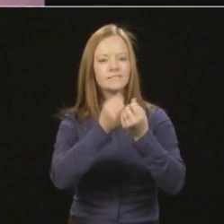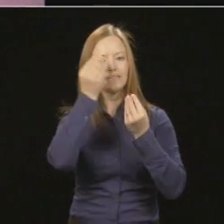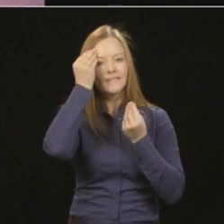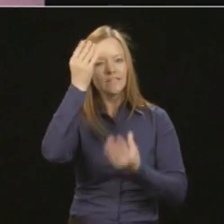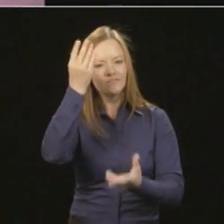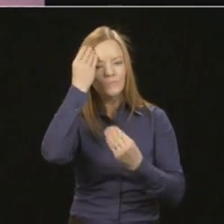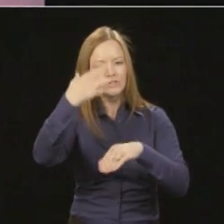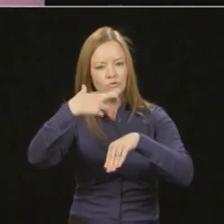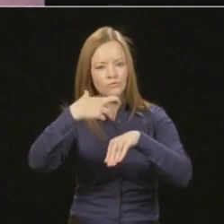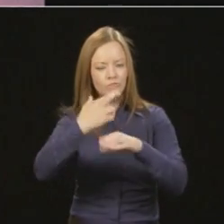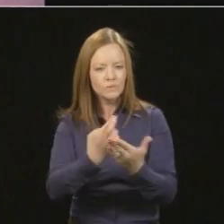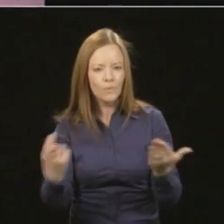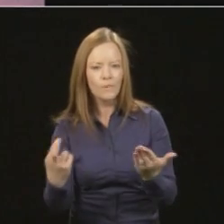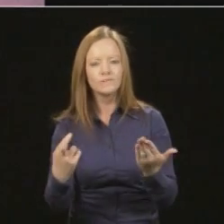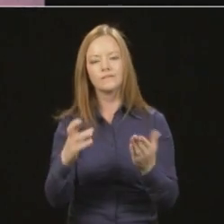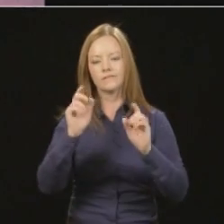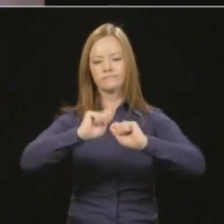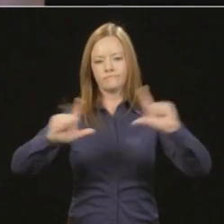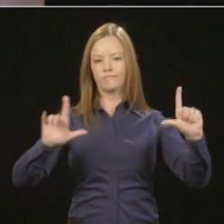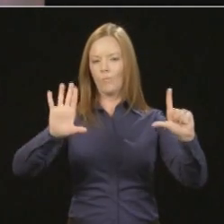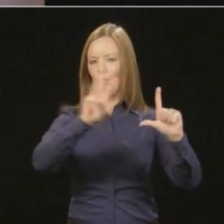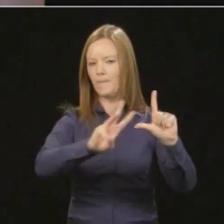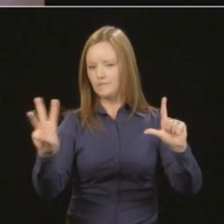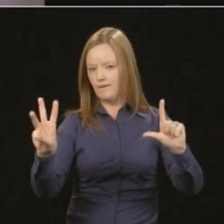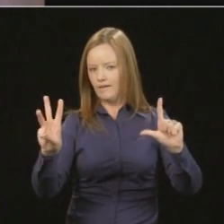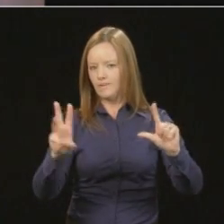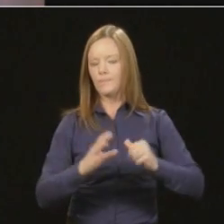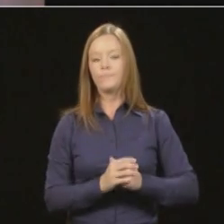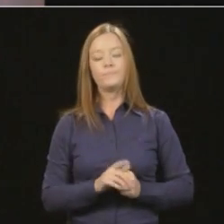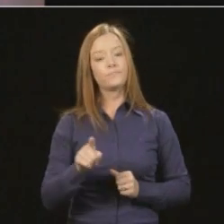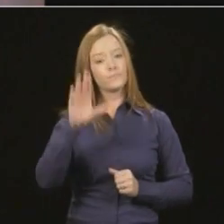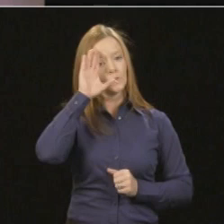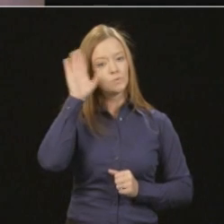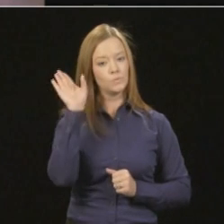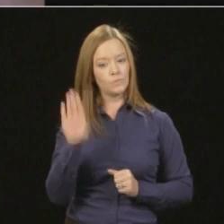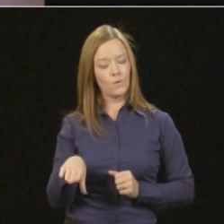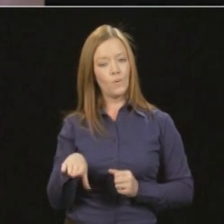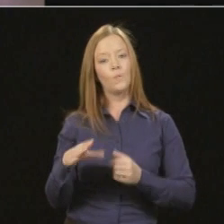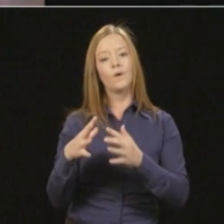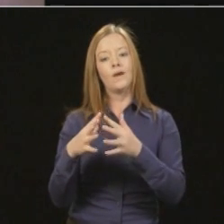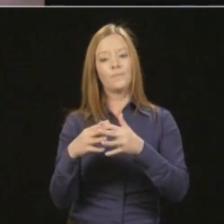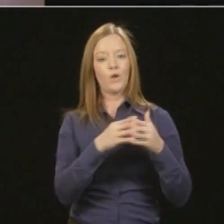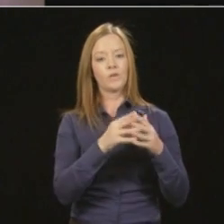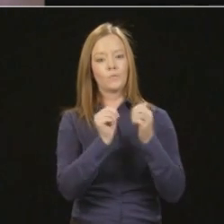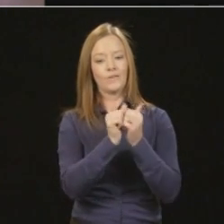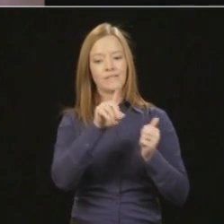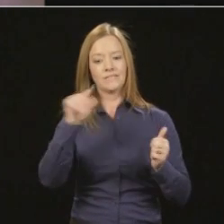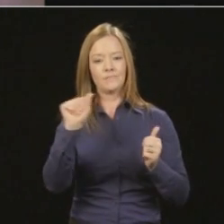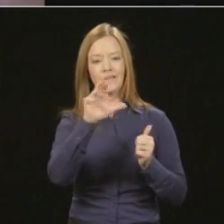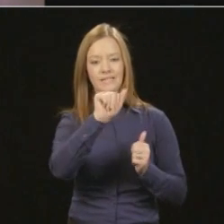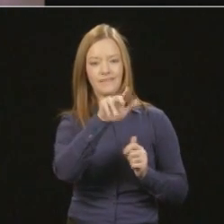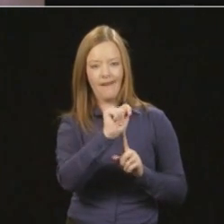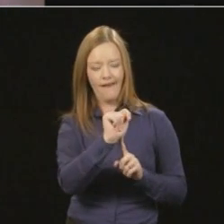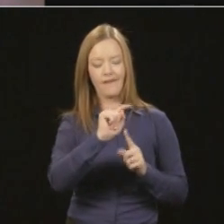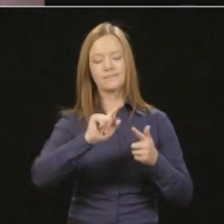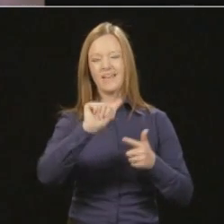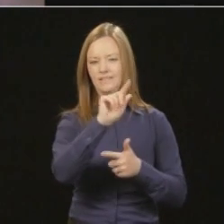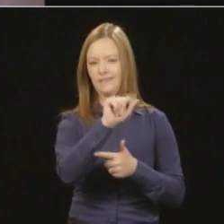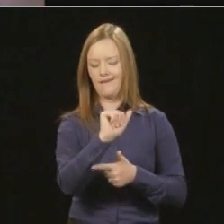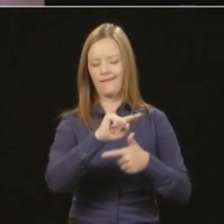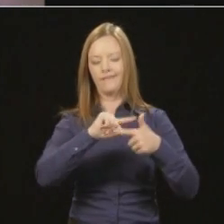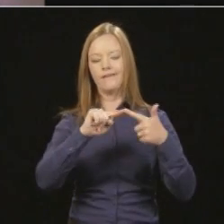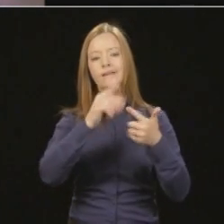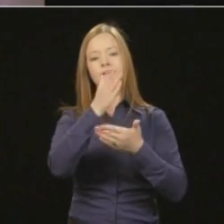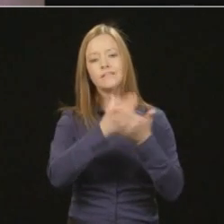informational resources on their website. Did you know that laws such as the Americans with Disabilities Act, Section 504 of the